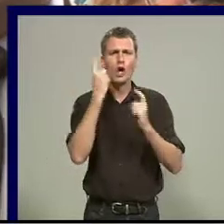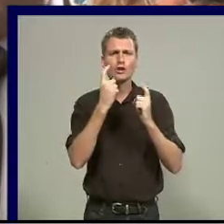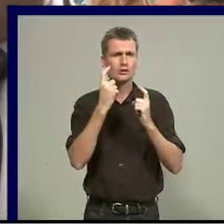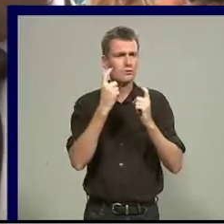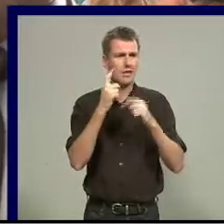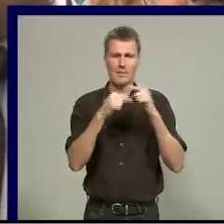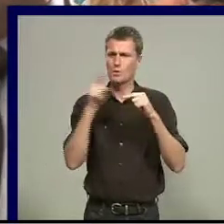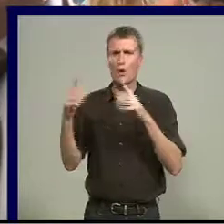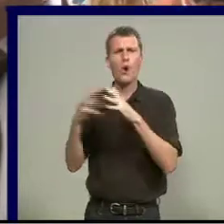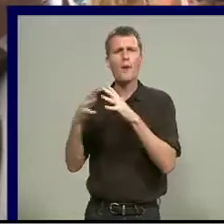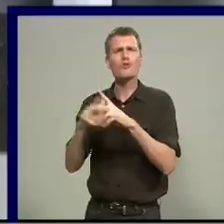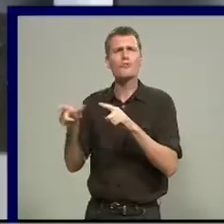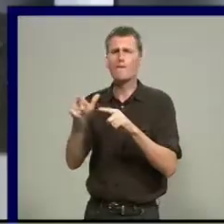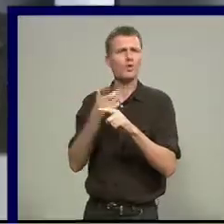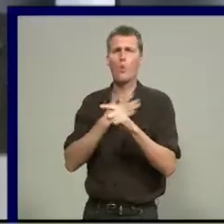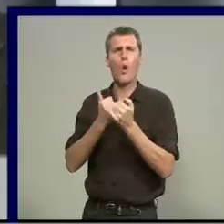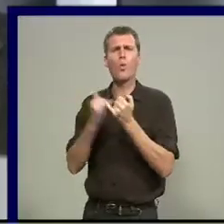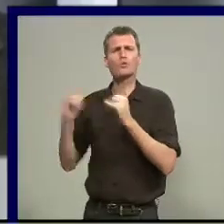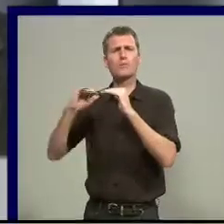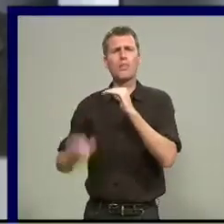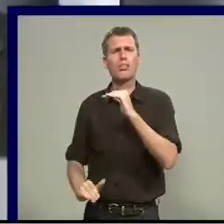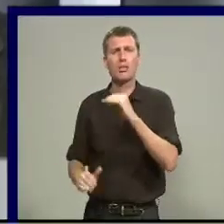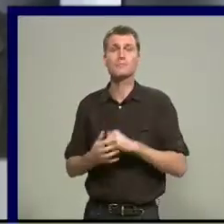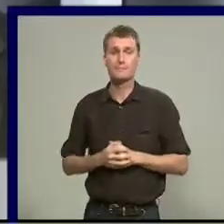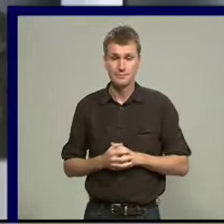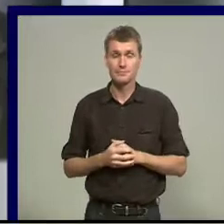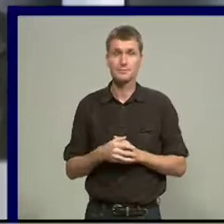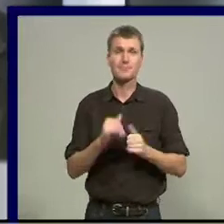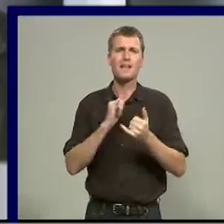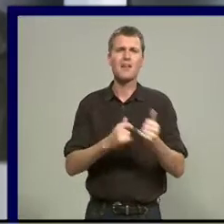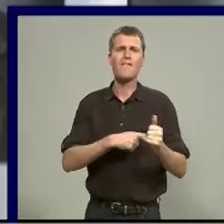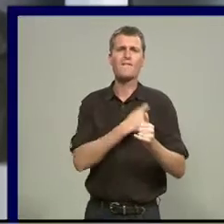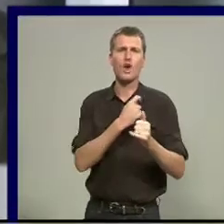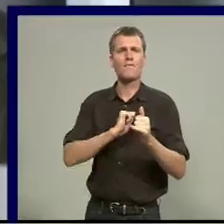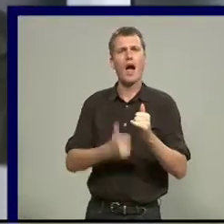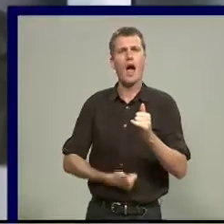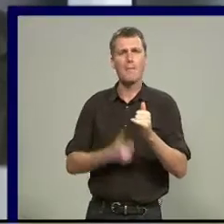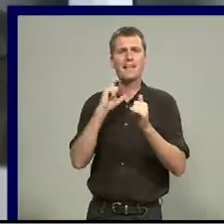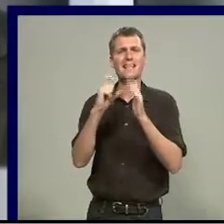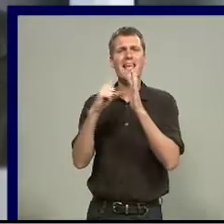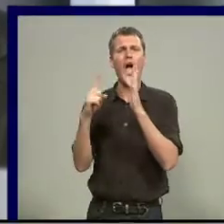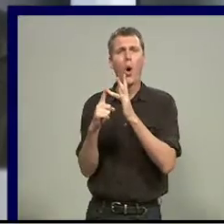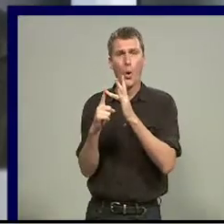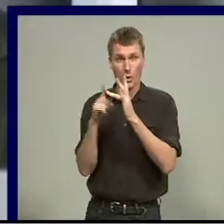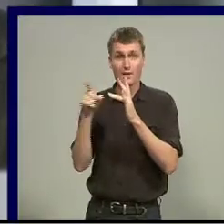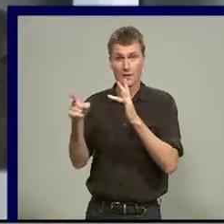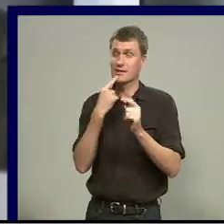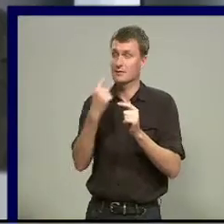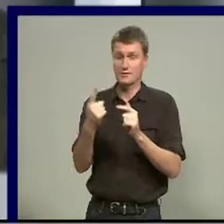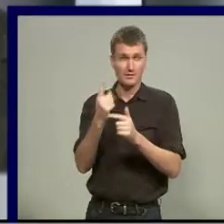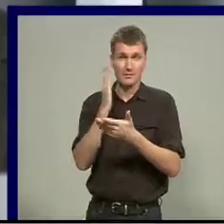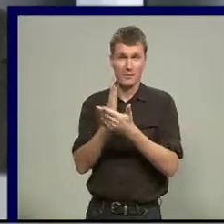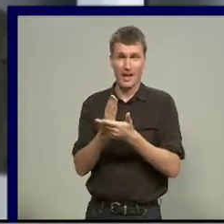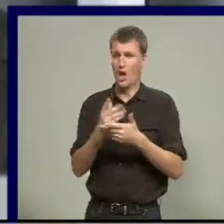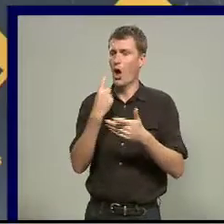taking steps backwards with the Waimakariri River. A statement from Silver Fern Farms Chief Executive Keith Cooper says the company would only do this during